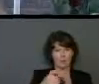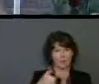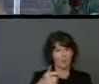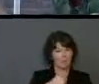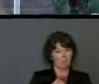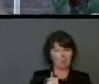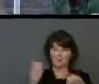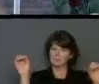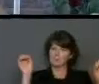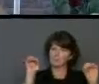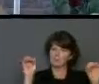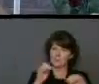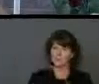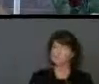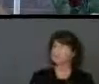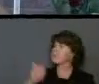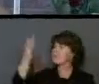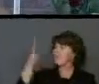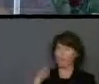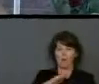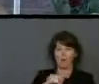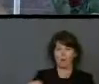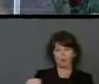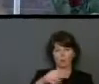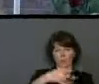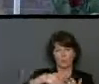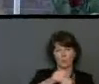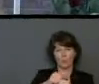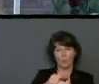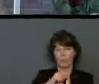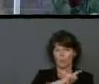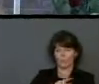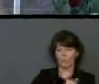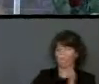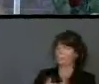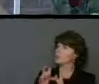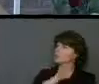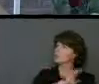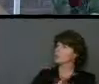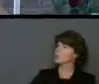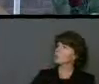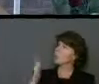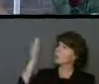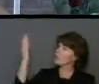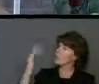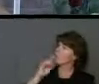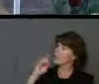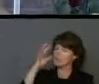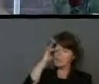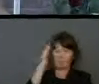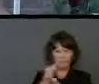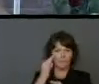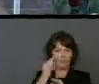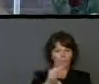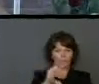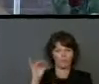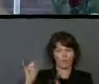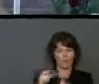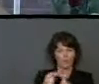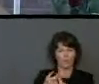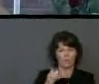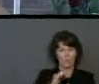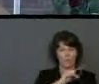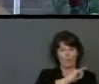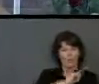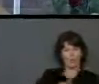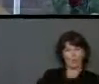God, who has called you into fellowship with his Son, Jesus Christ our Lord, is faithful. This is the word of the Lord.